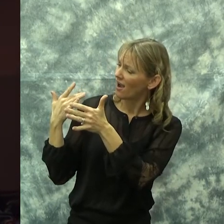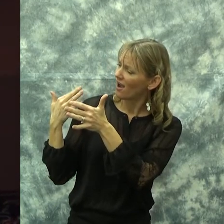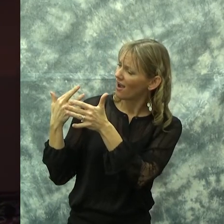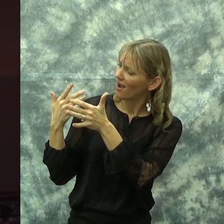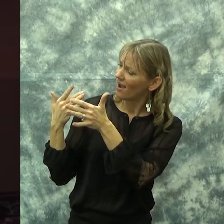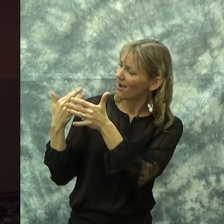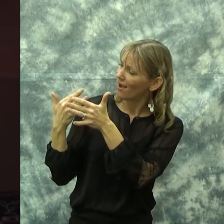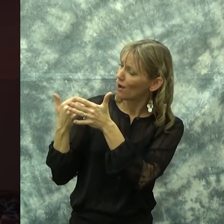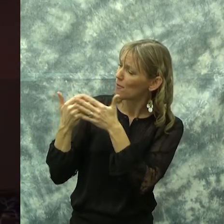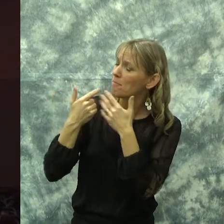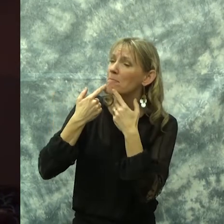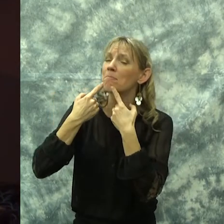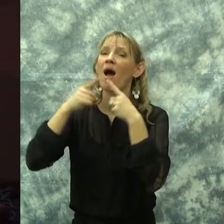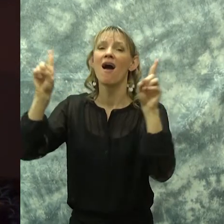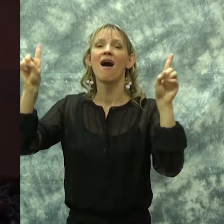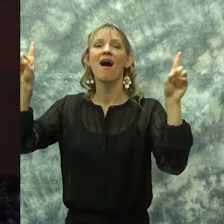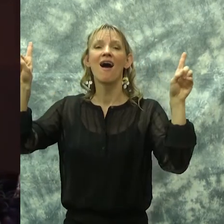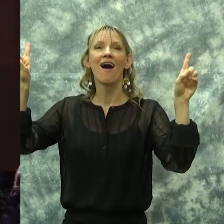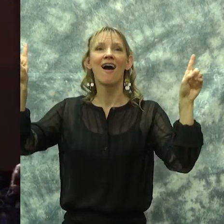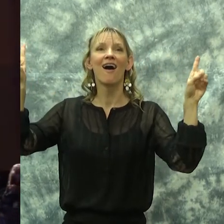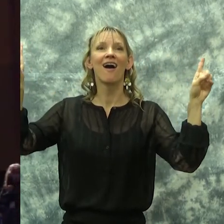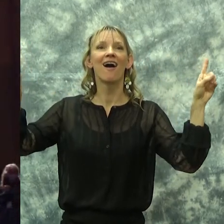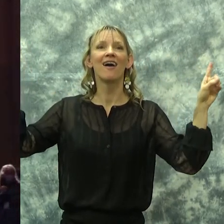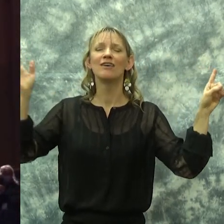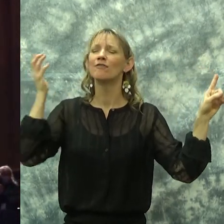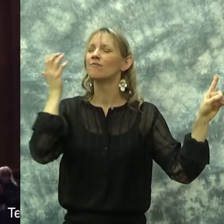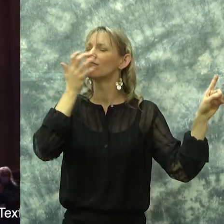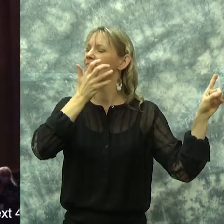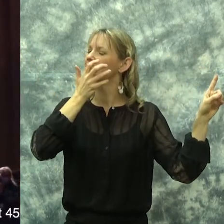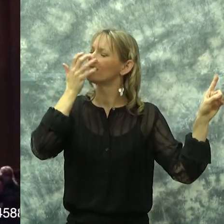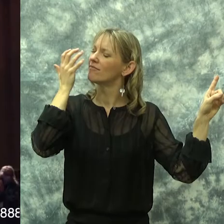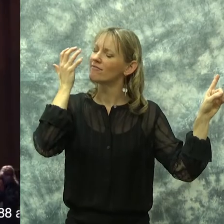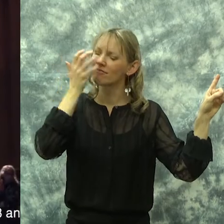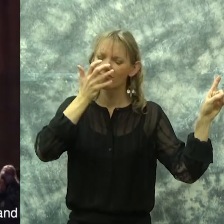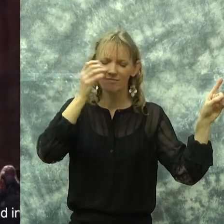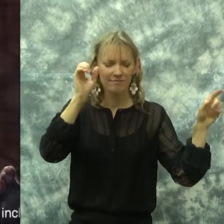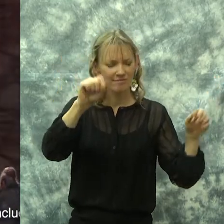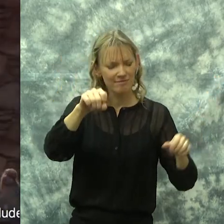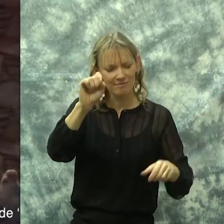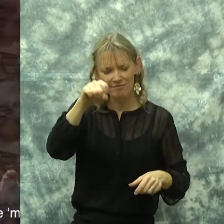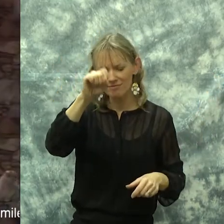to come.